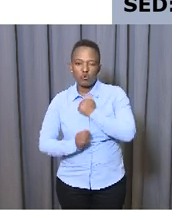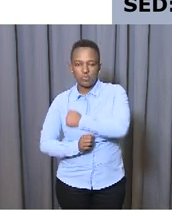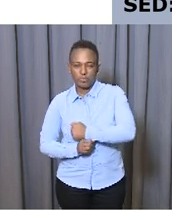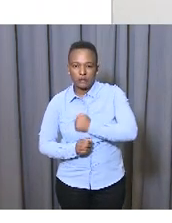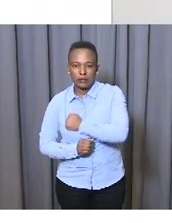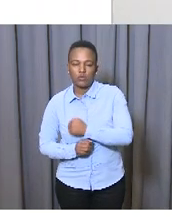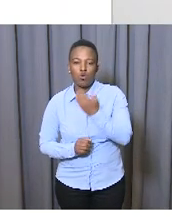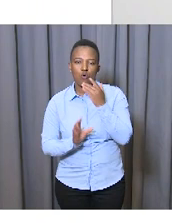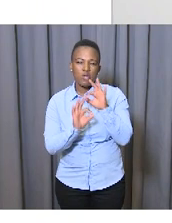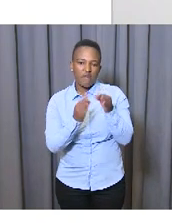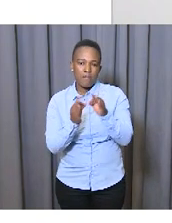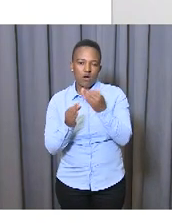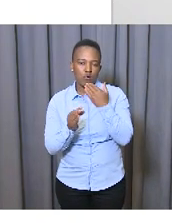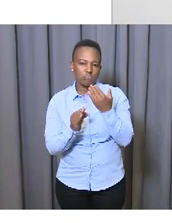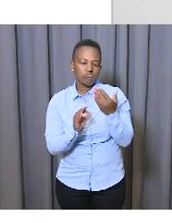families.